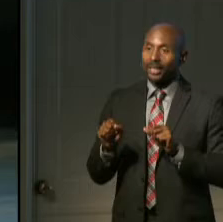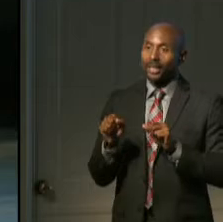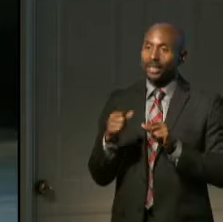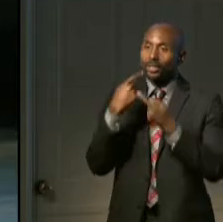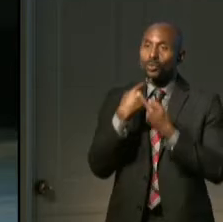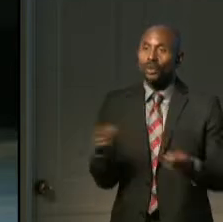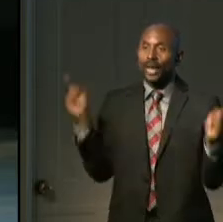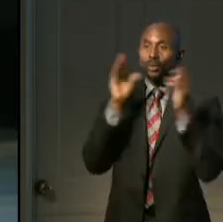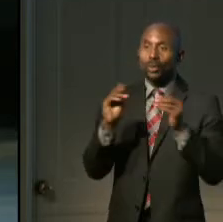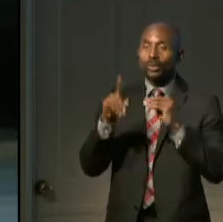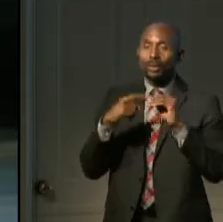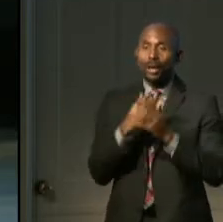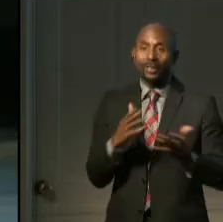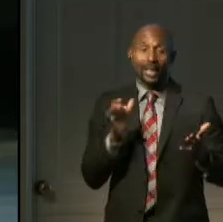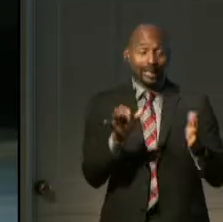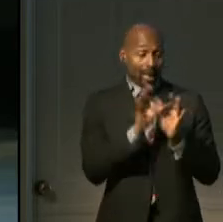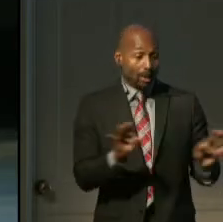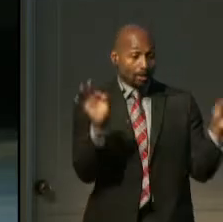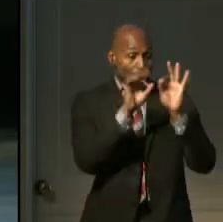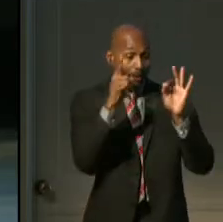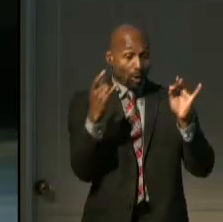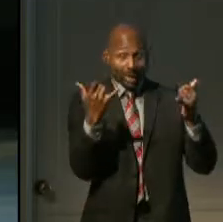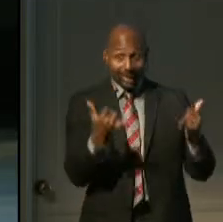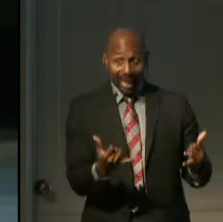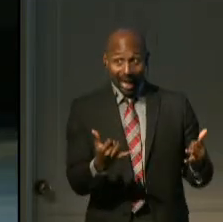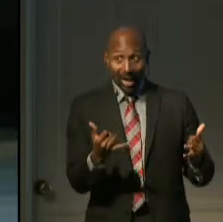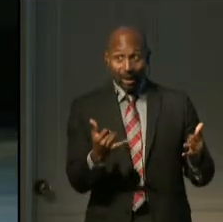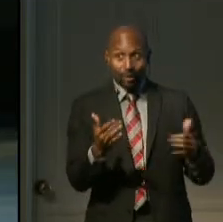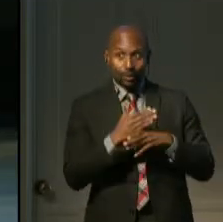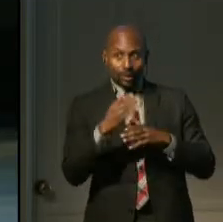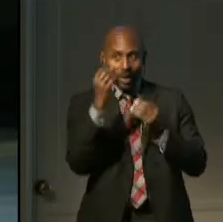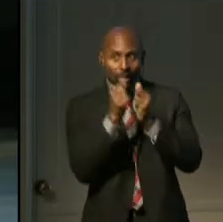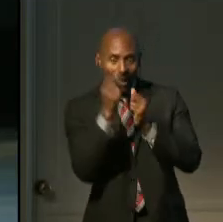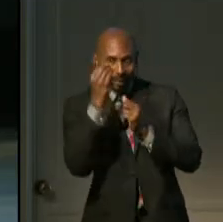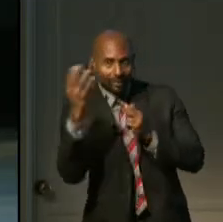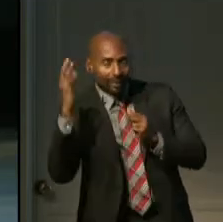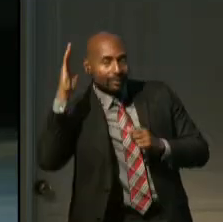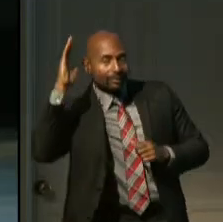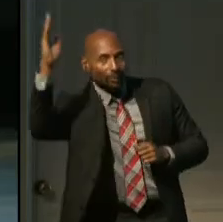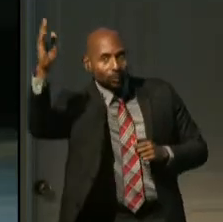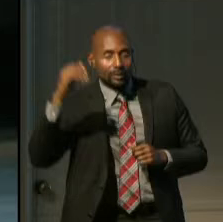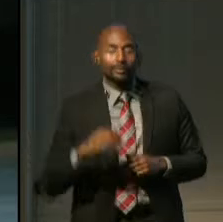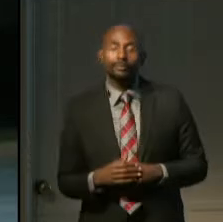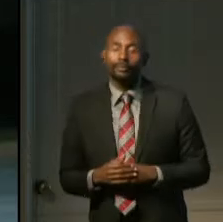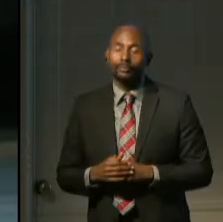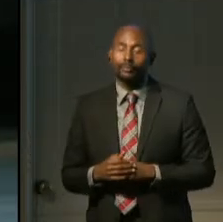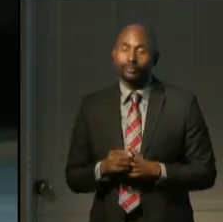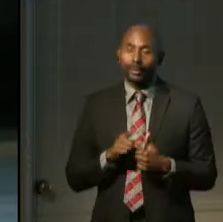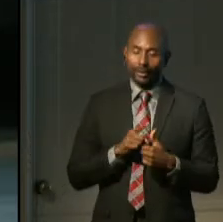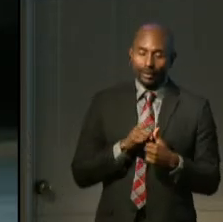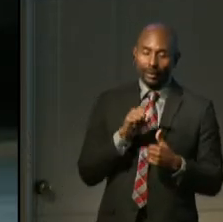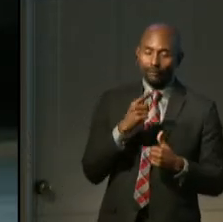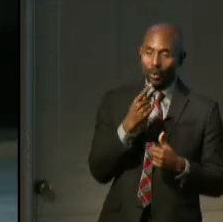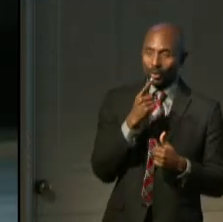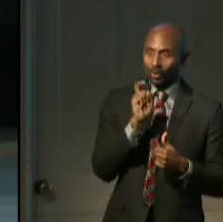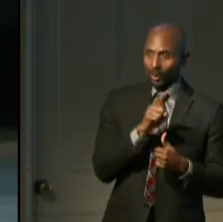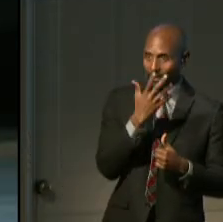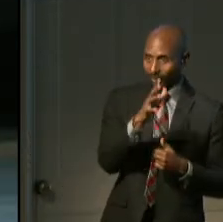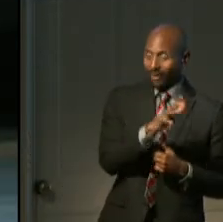for future generations. And so then that brings up the question of what do we preserve?